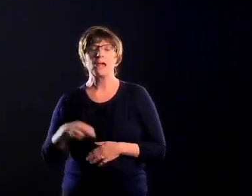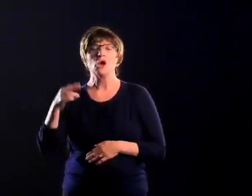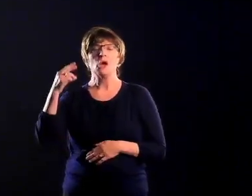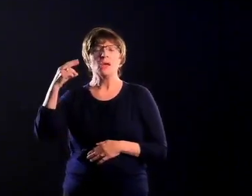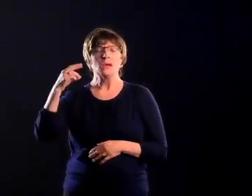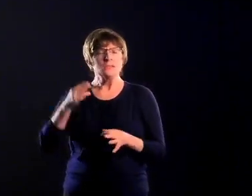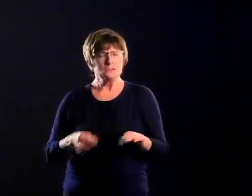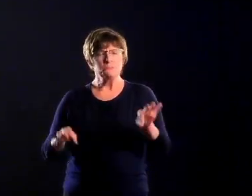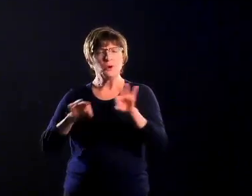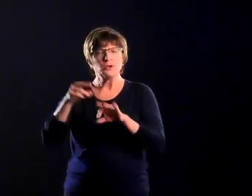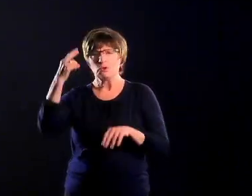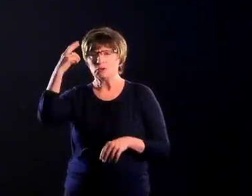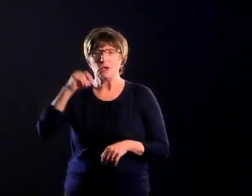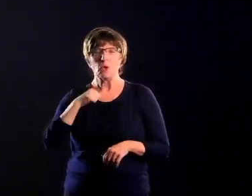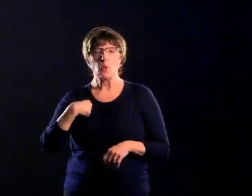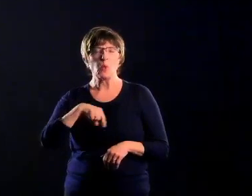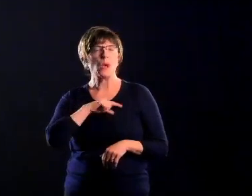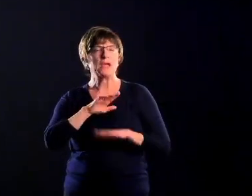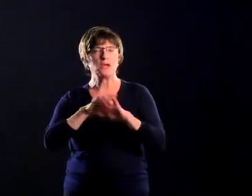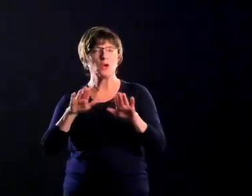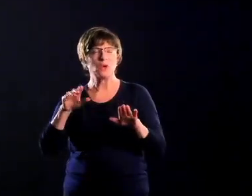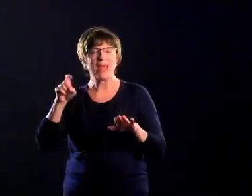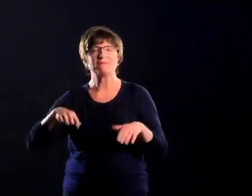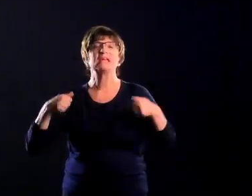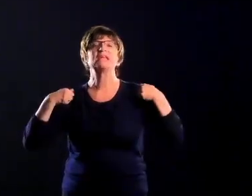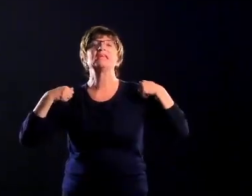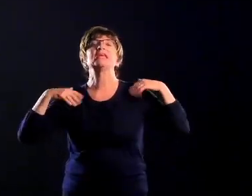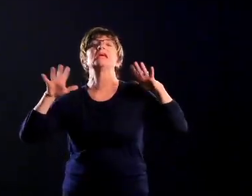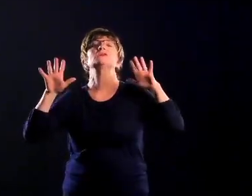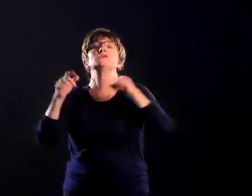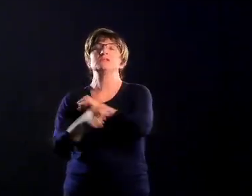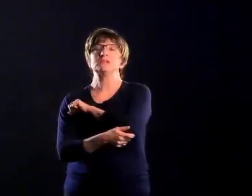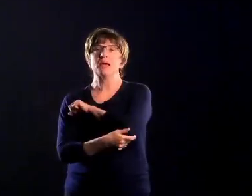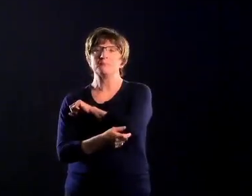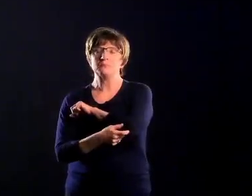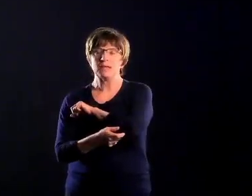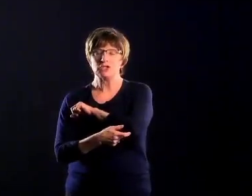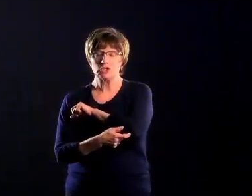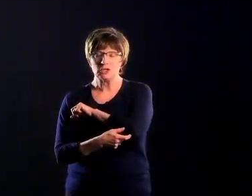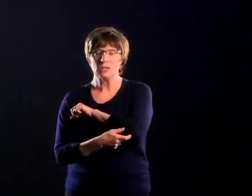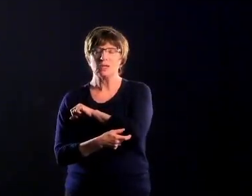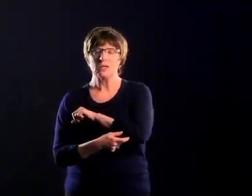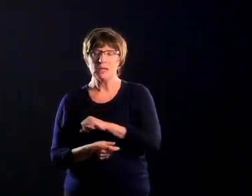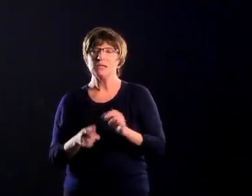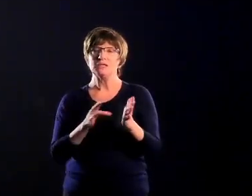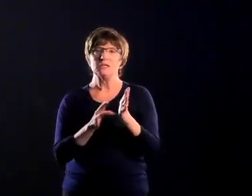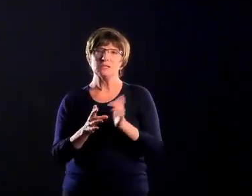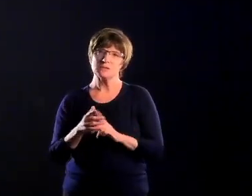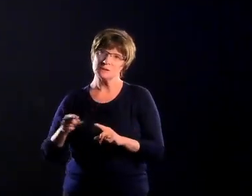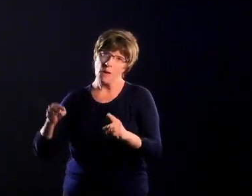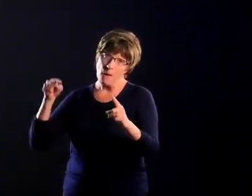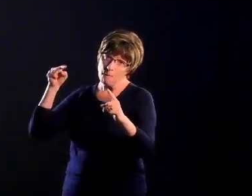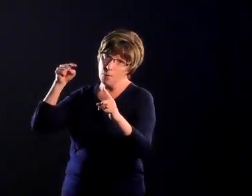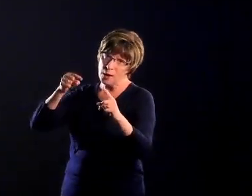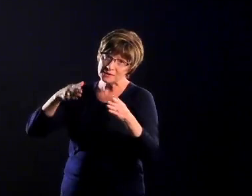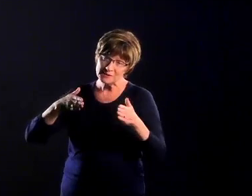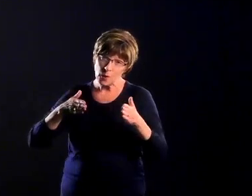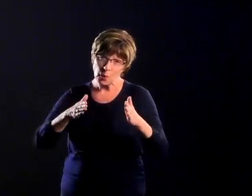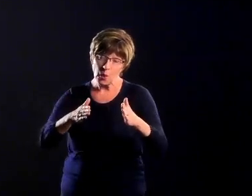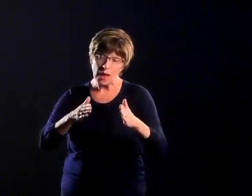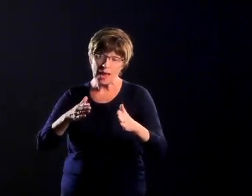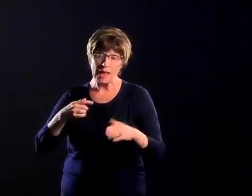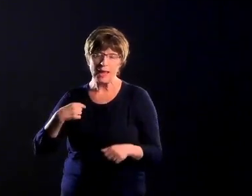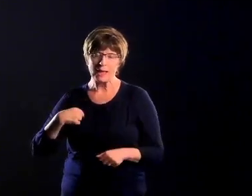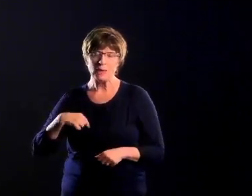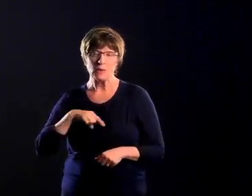we don't have to yield to it either, that he is our great role model, that Jesus is the one that points the way for us, and that we need to not yield